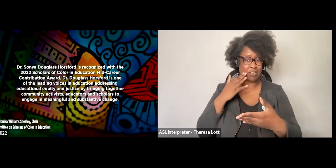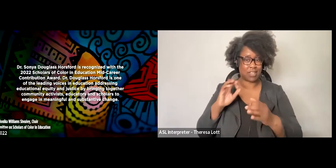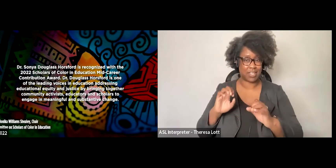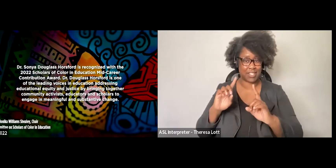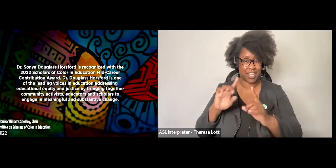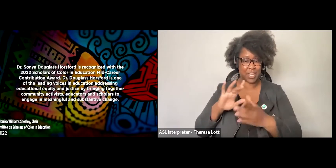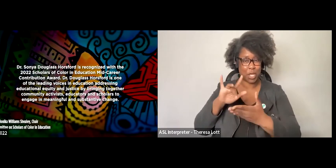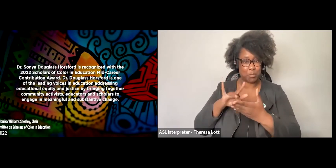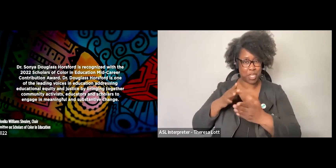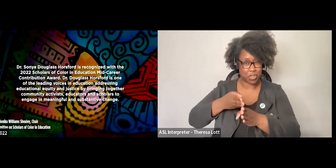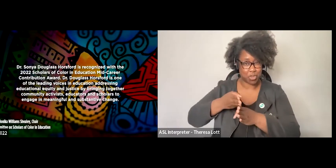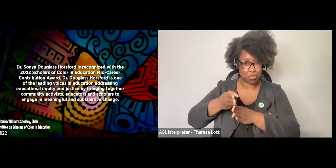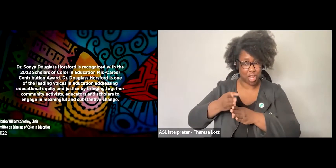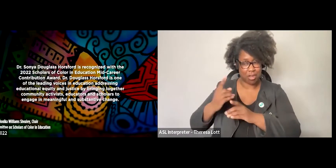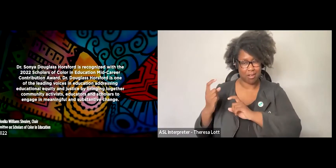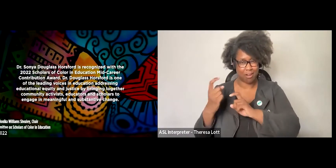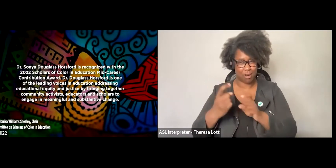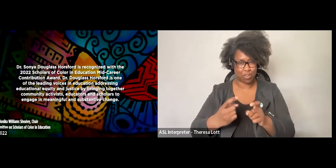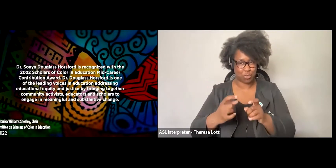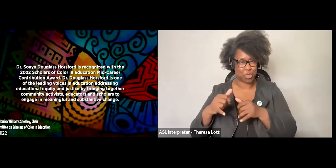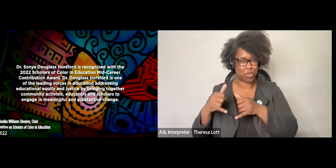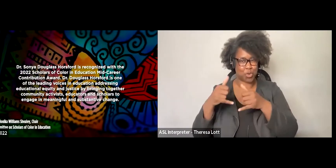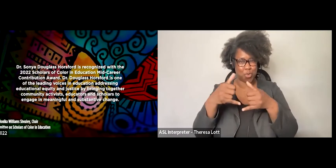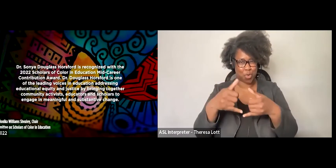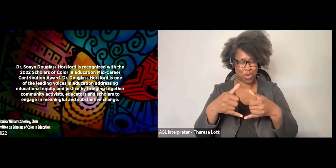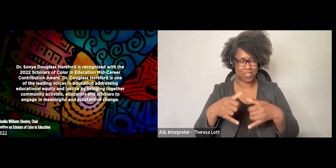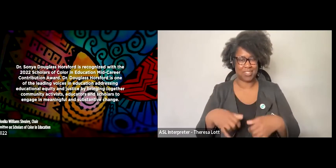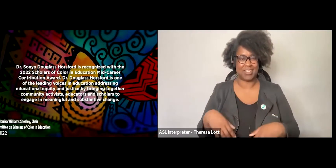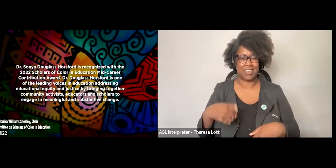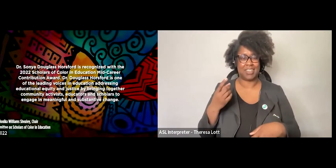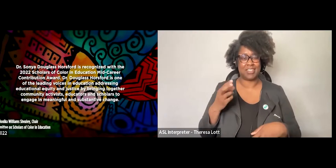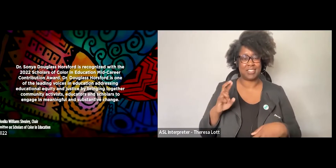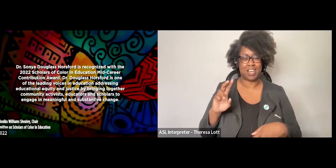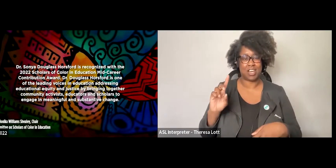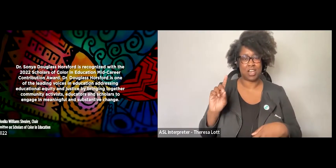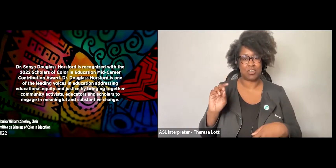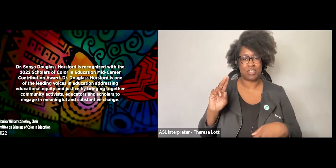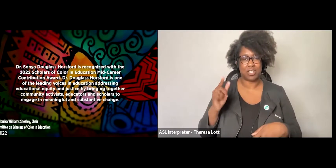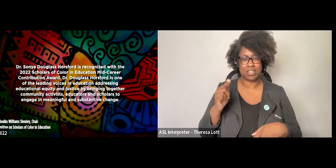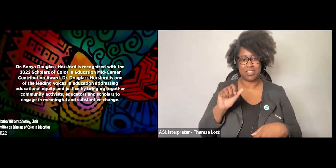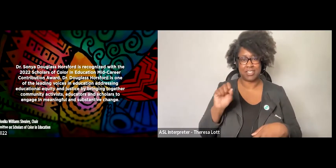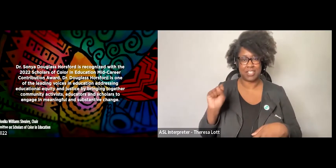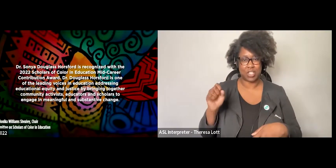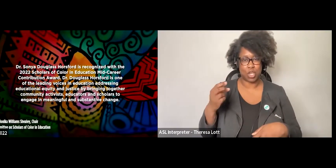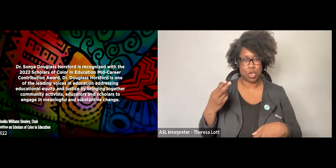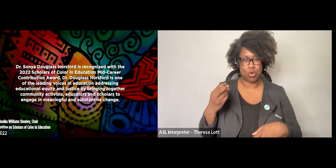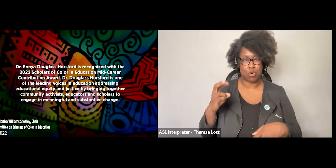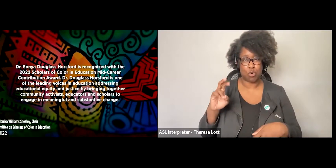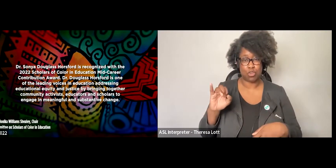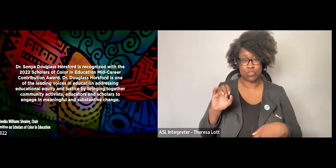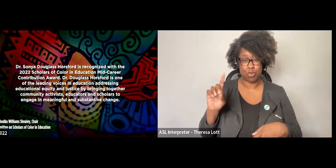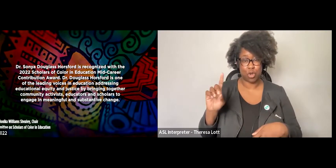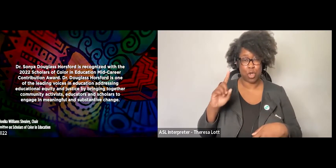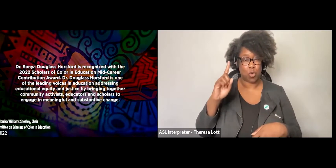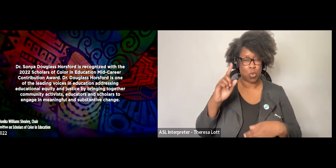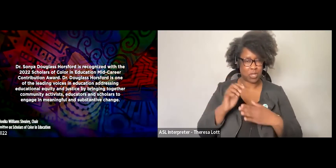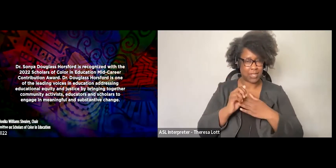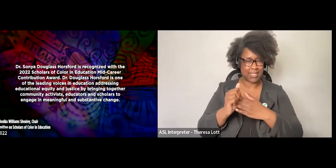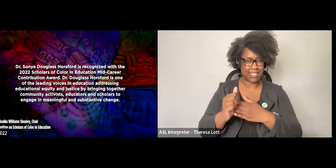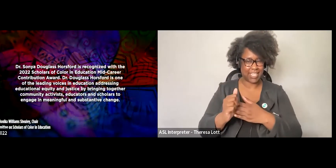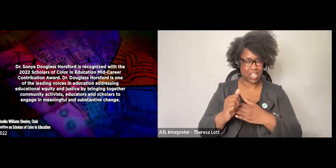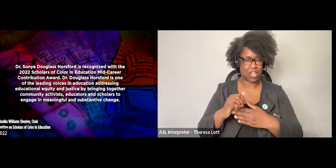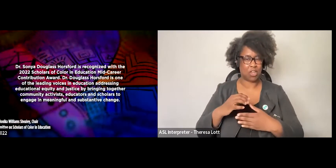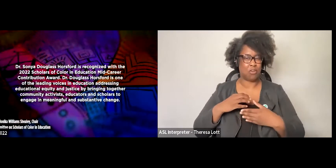Mid-Career Contribution Award. Dr. Douglas Horsford is one of the leading voices in